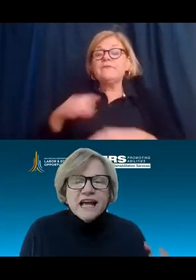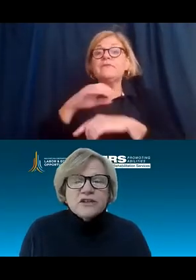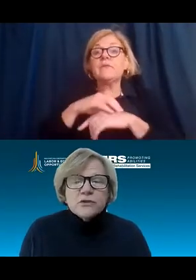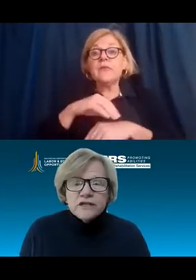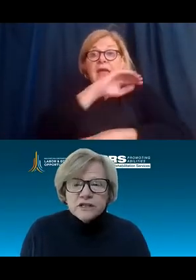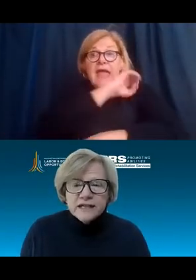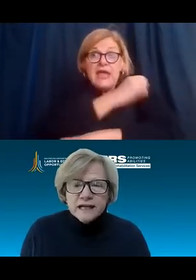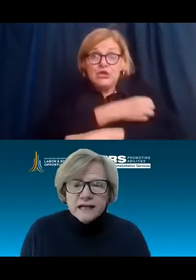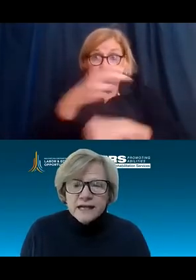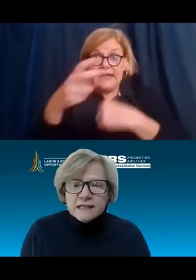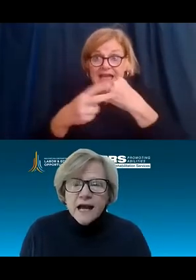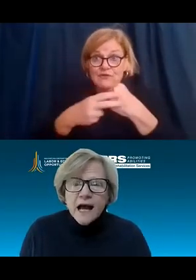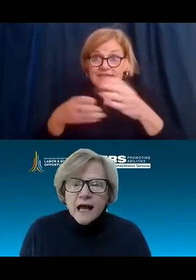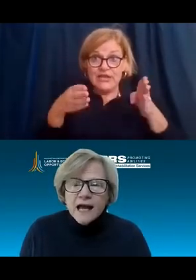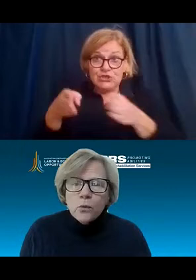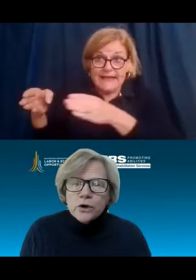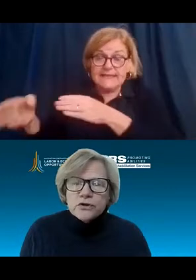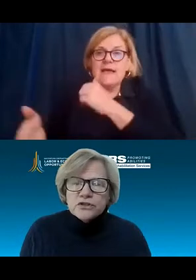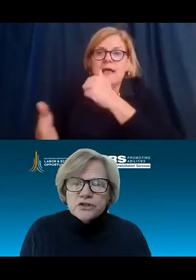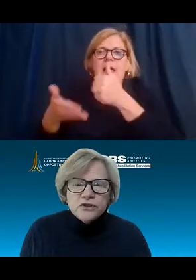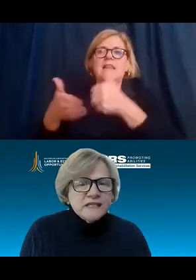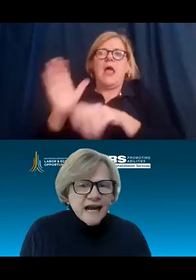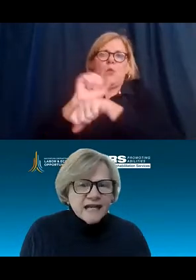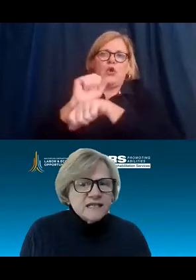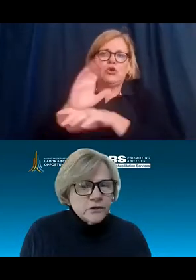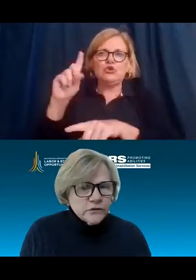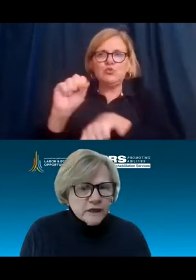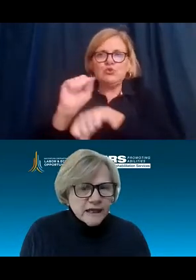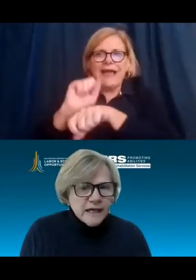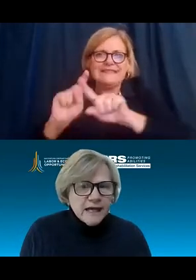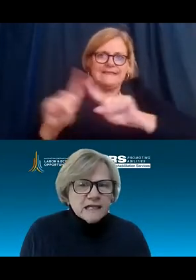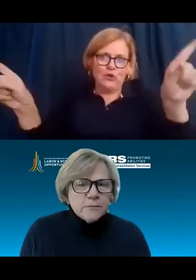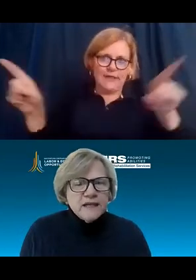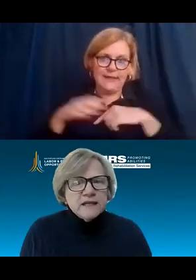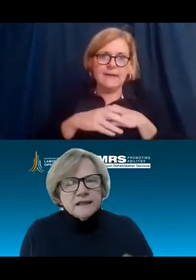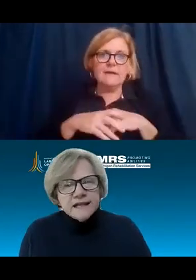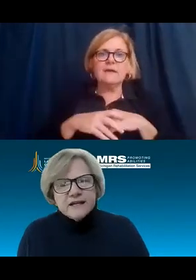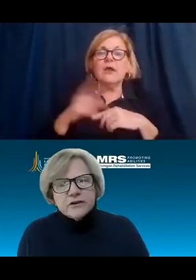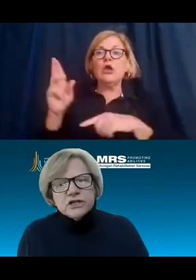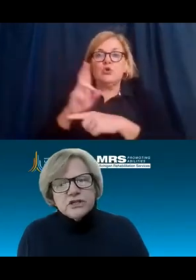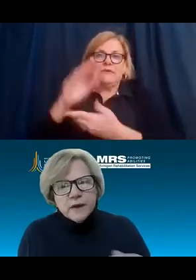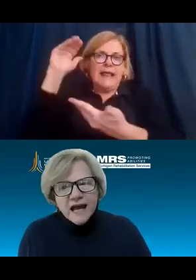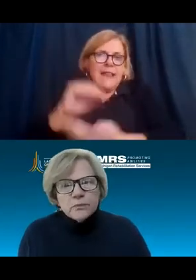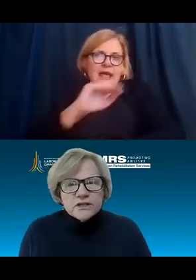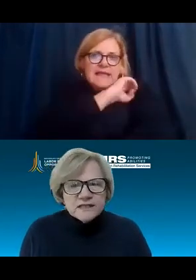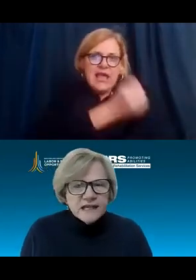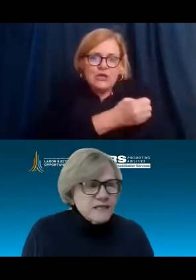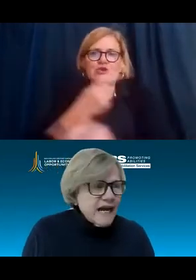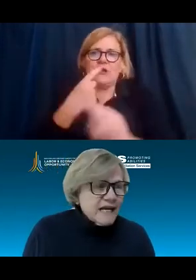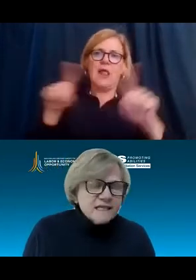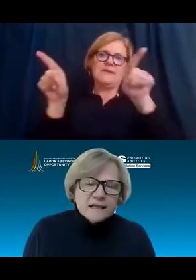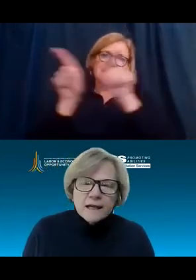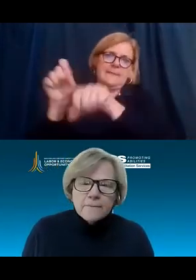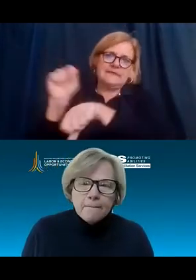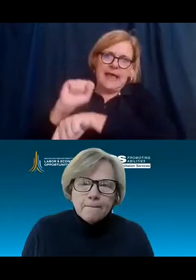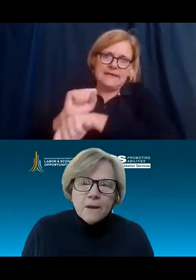Energy conservation techniques allow workers to do a task differently, expending less energy to accomplish the same